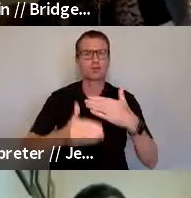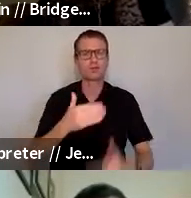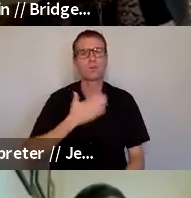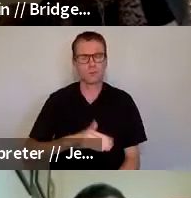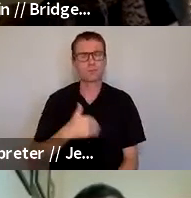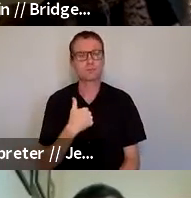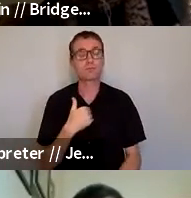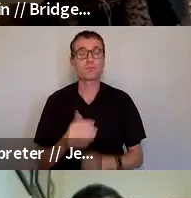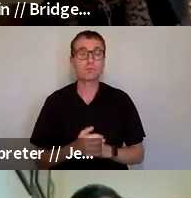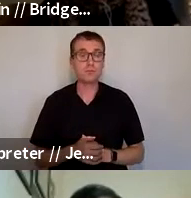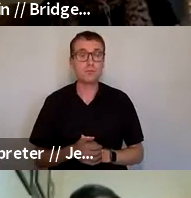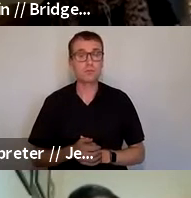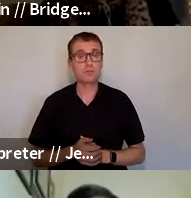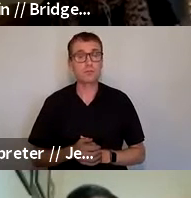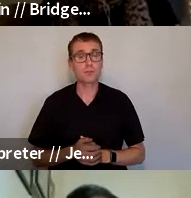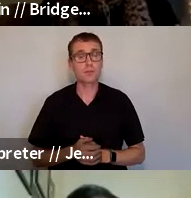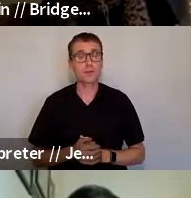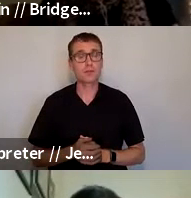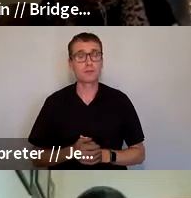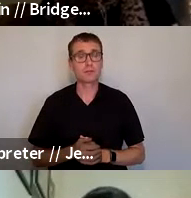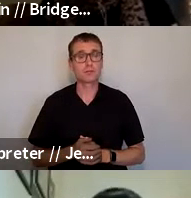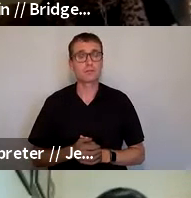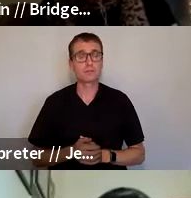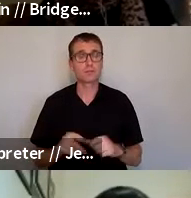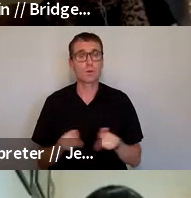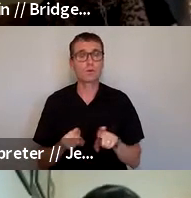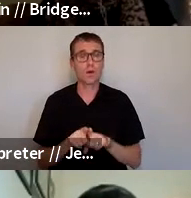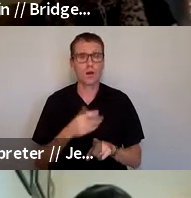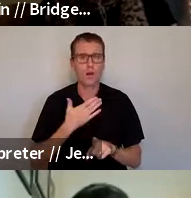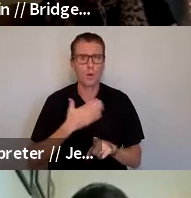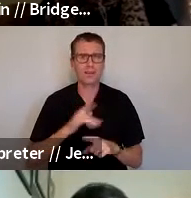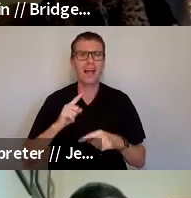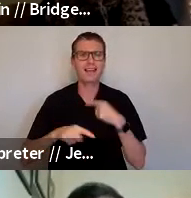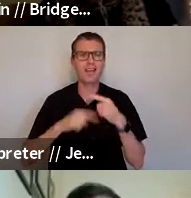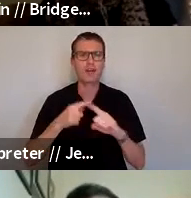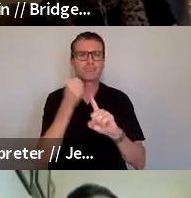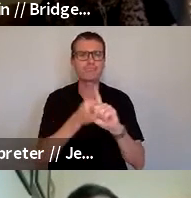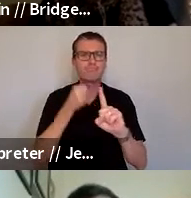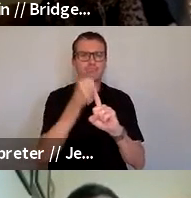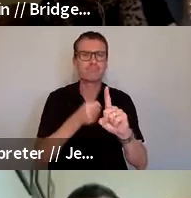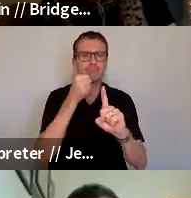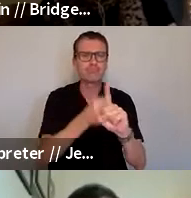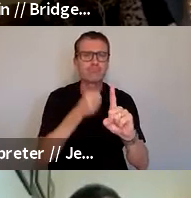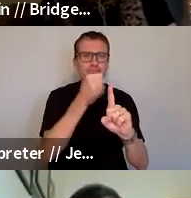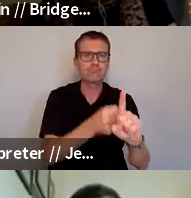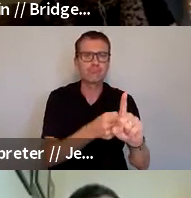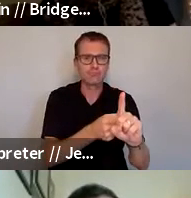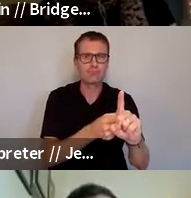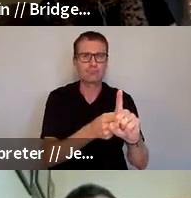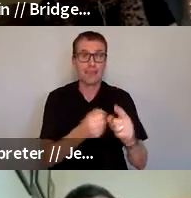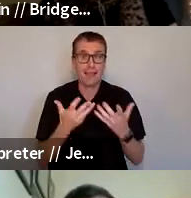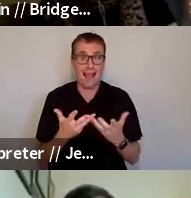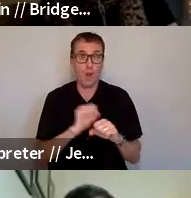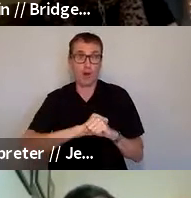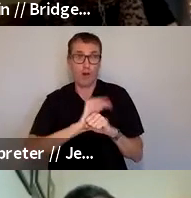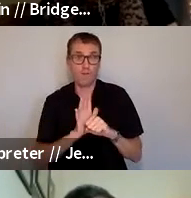also a growing dedication to keeping this advocacy going throughout the crisis and then beyond it as